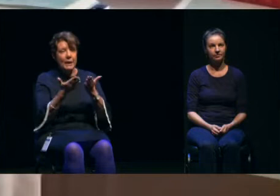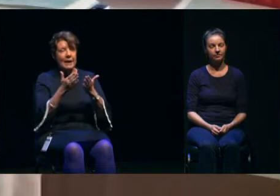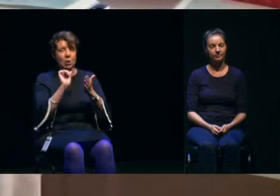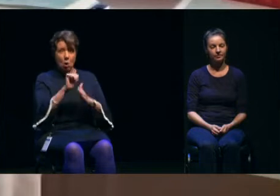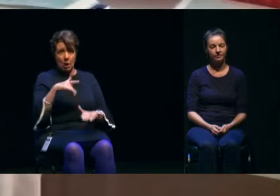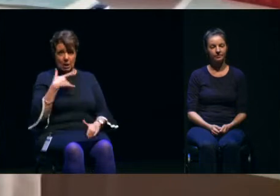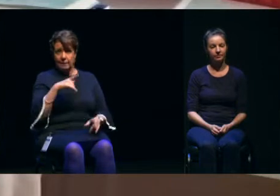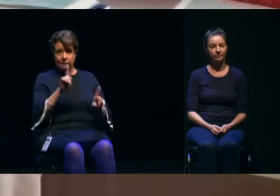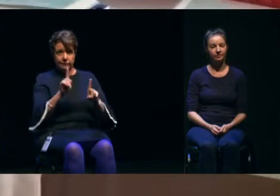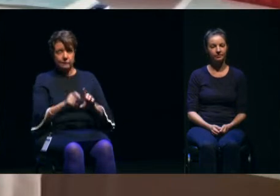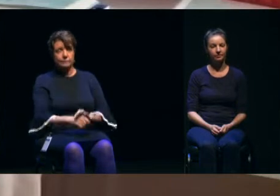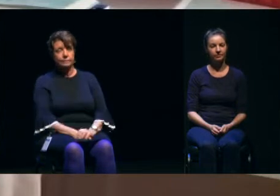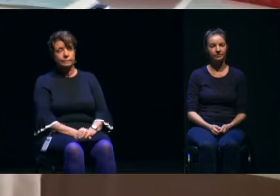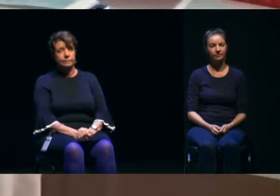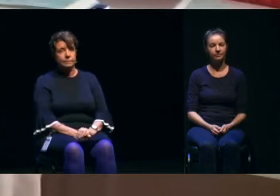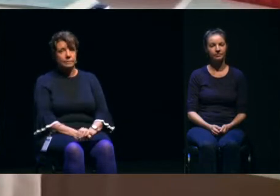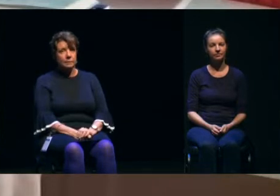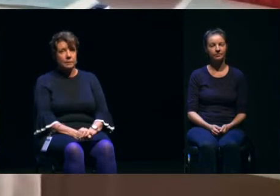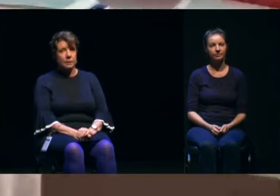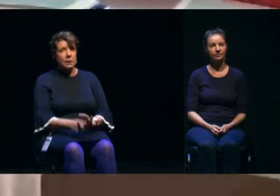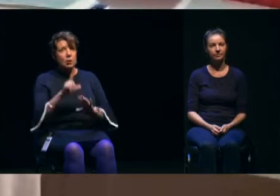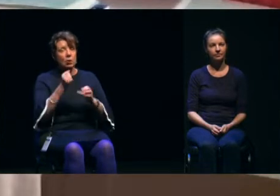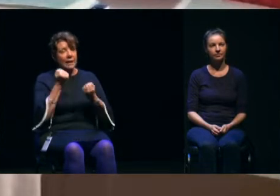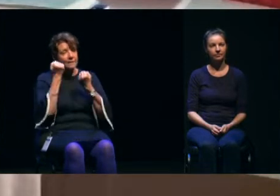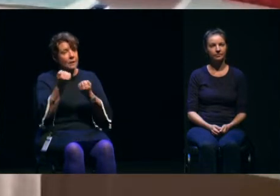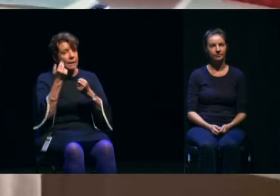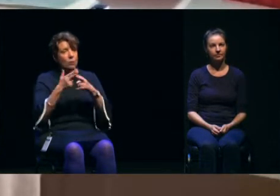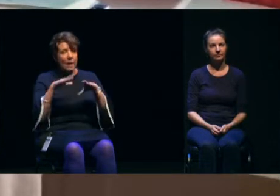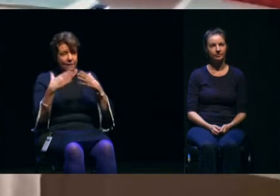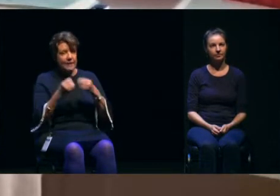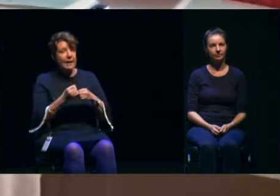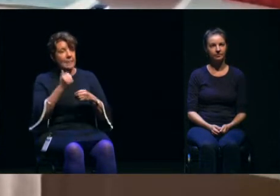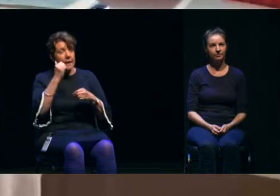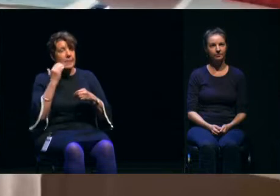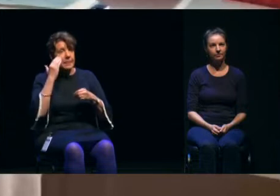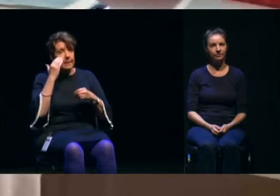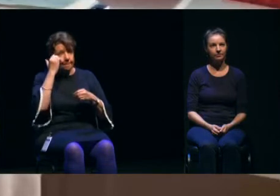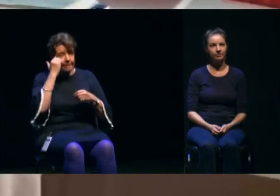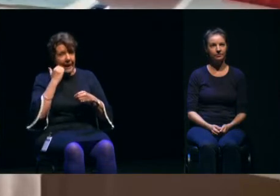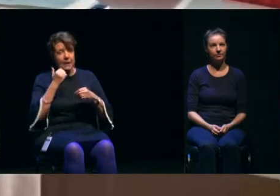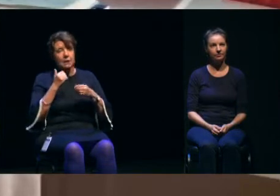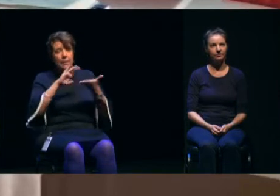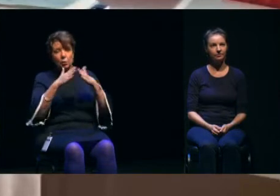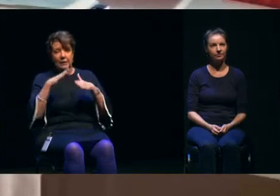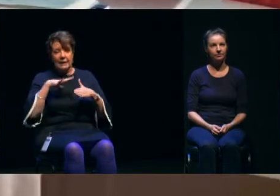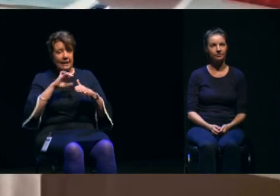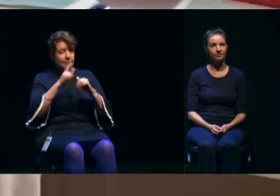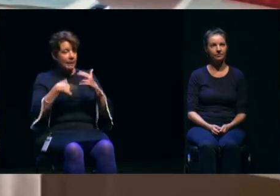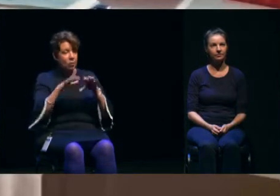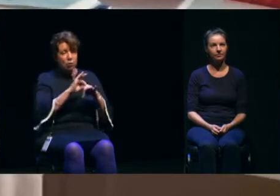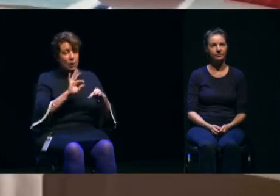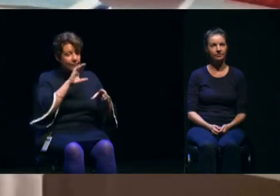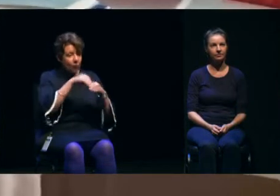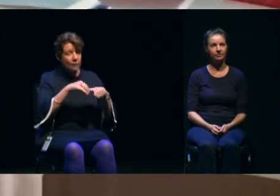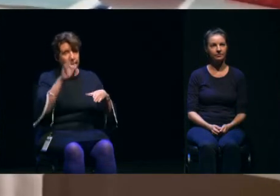that you can fight for all the things that the Black community needs, but if you don't get involved in politics